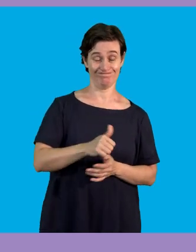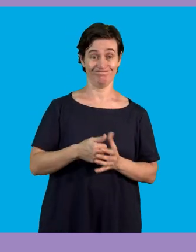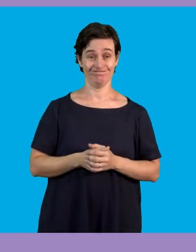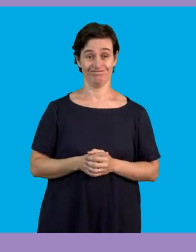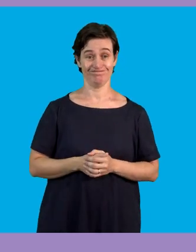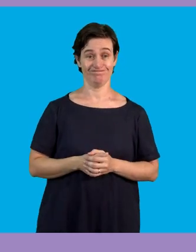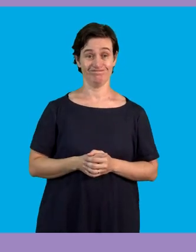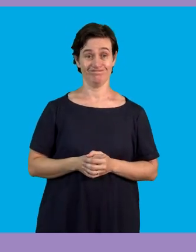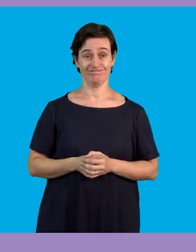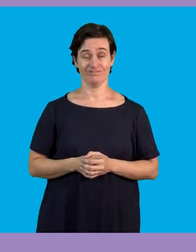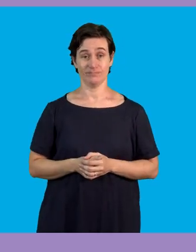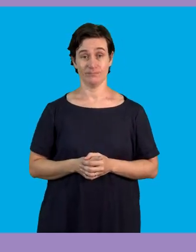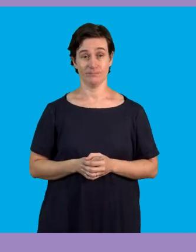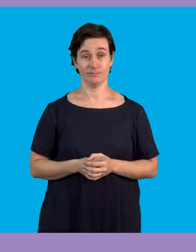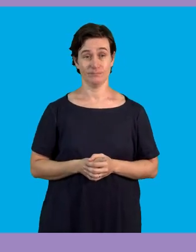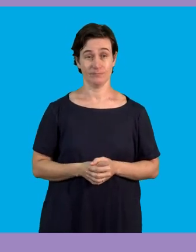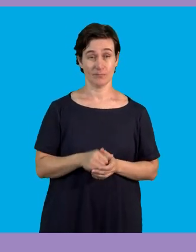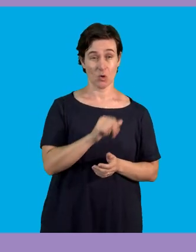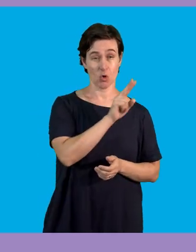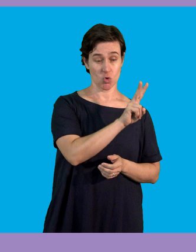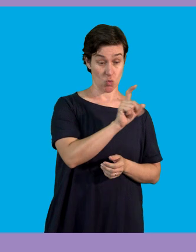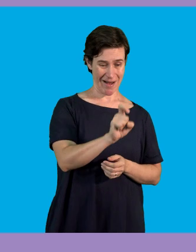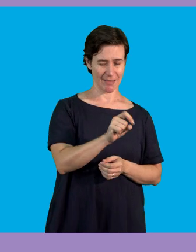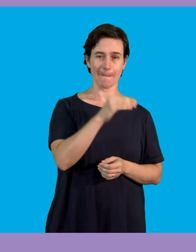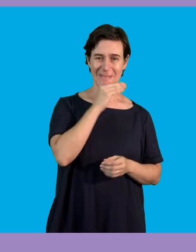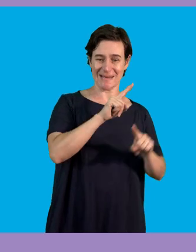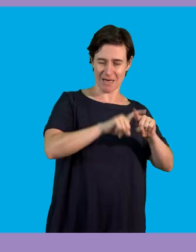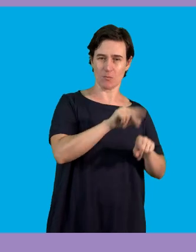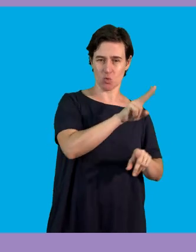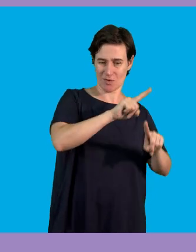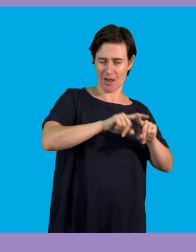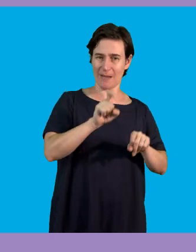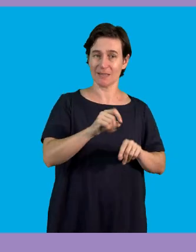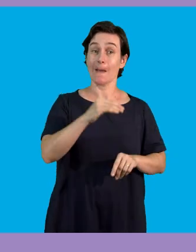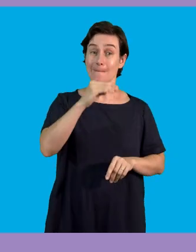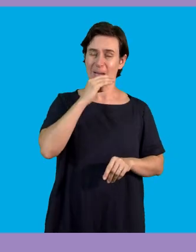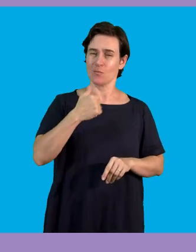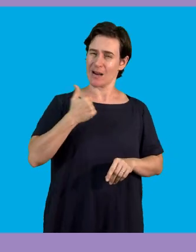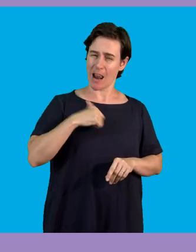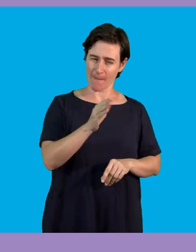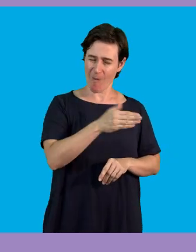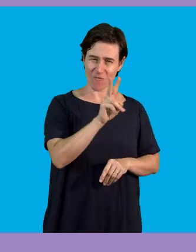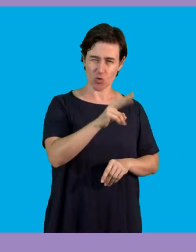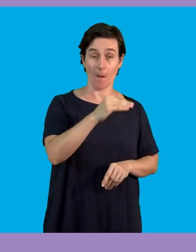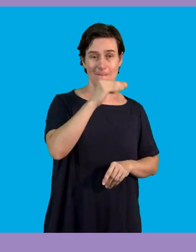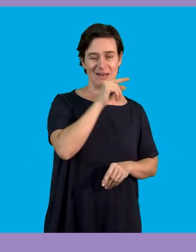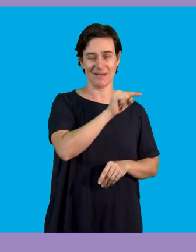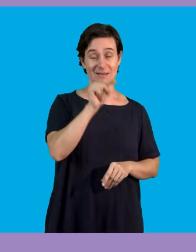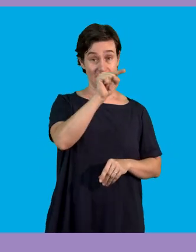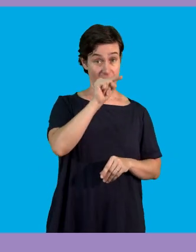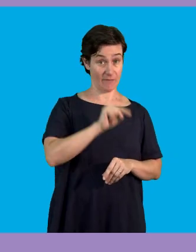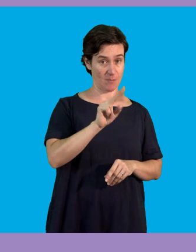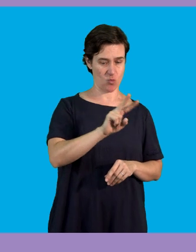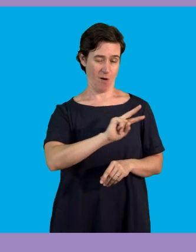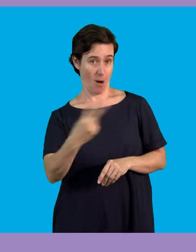And then because 2 and x are multiplied, we then divide by 2 on both